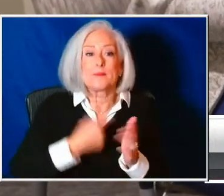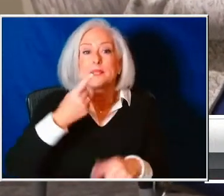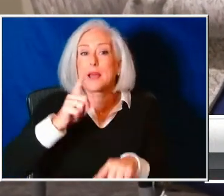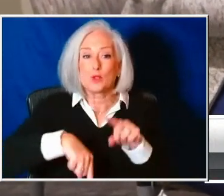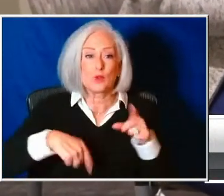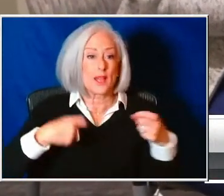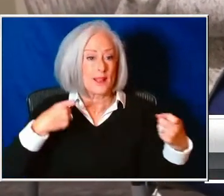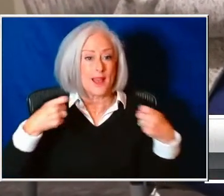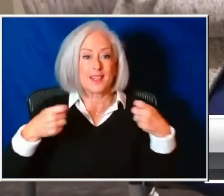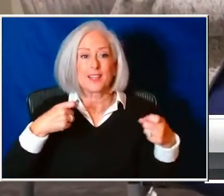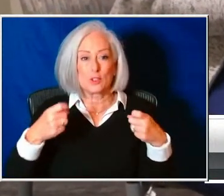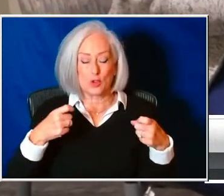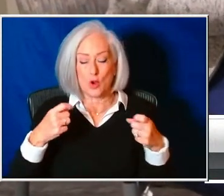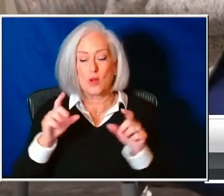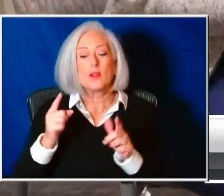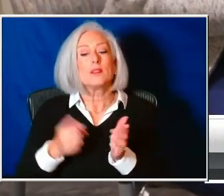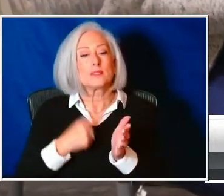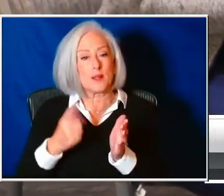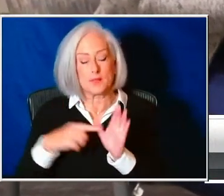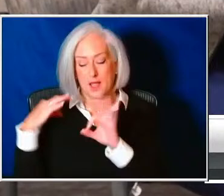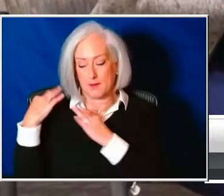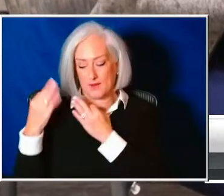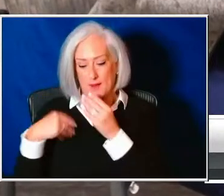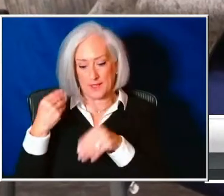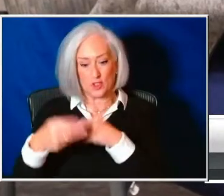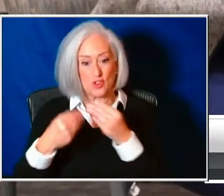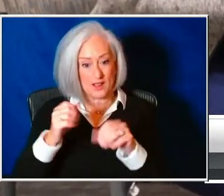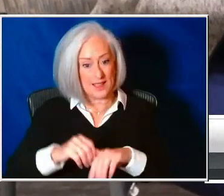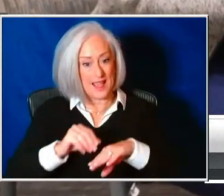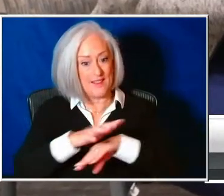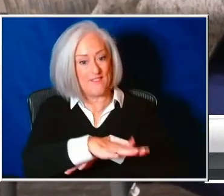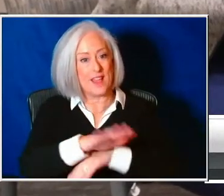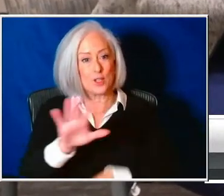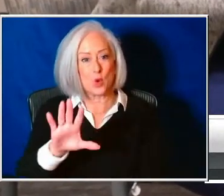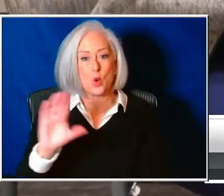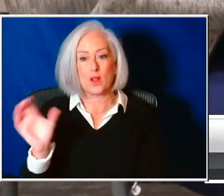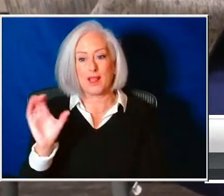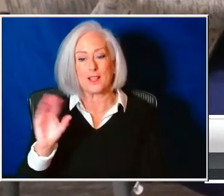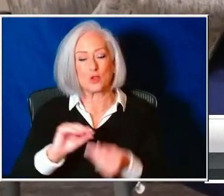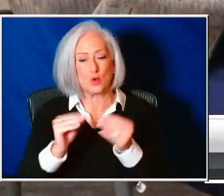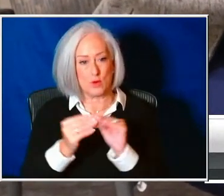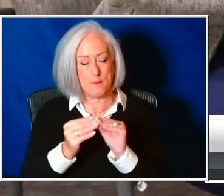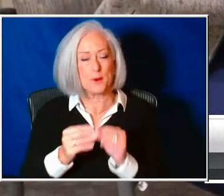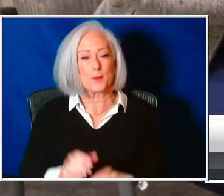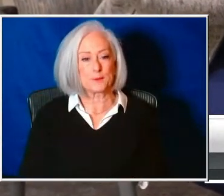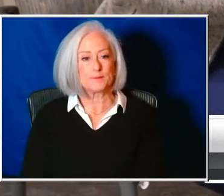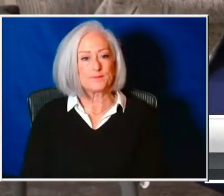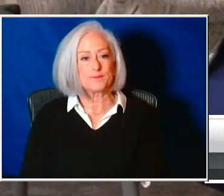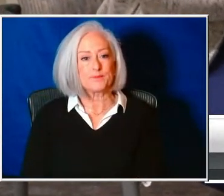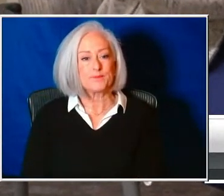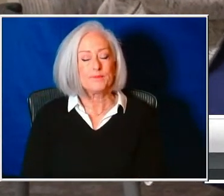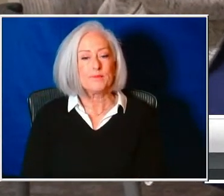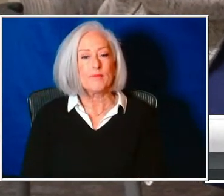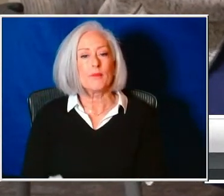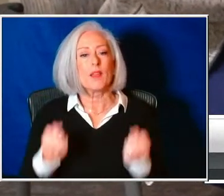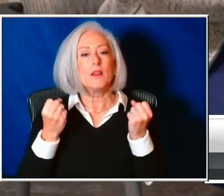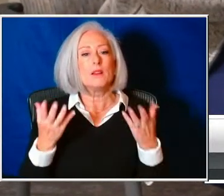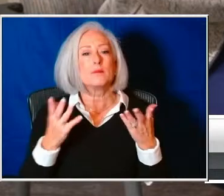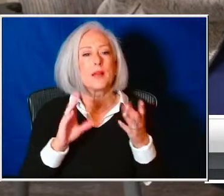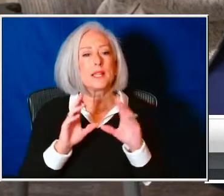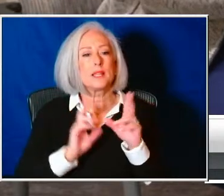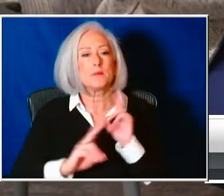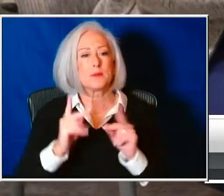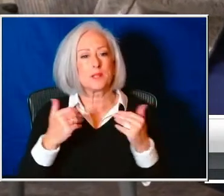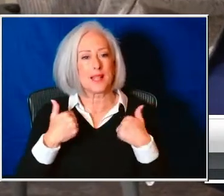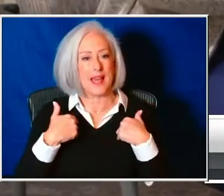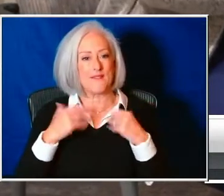control, and genetics is one of them, and that can affect your cholesterol numbers too. Many people have a family history of high cholesterol